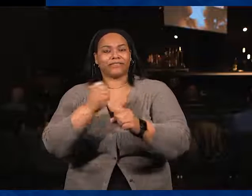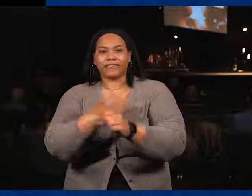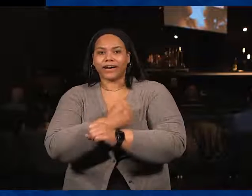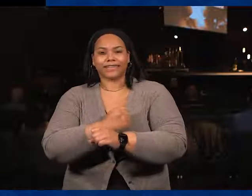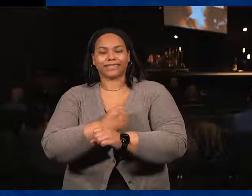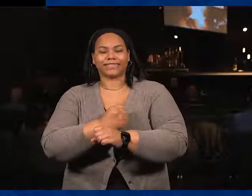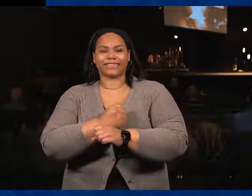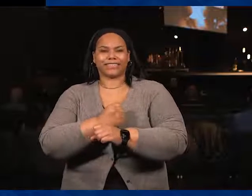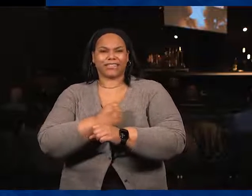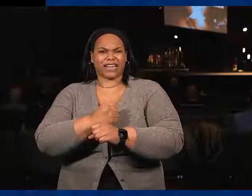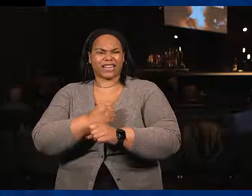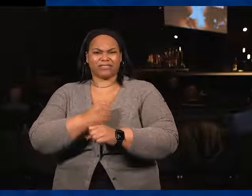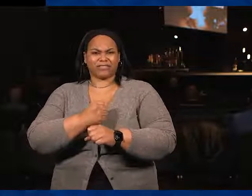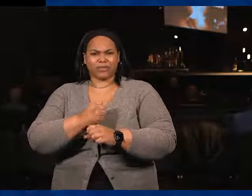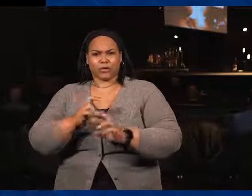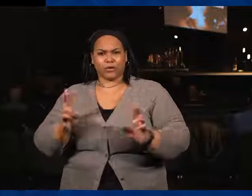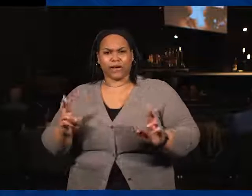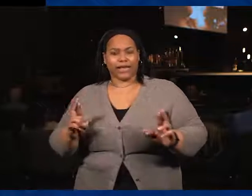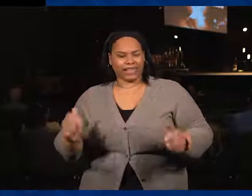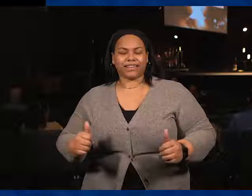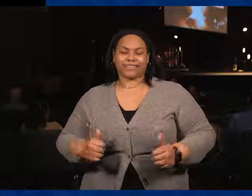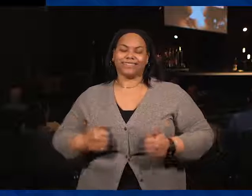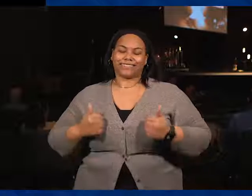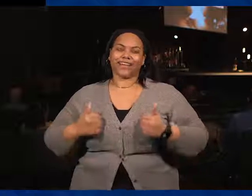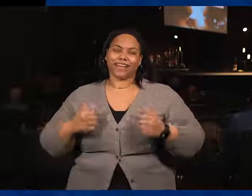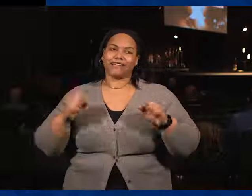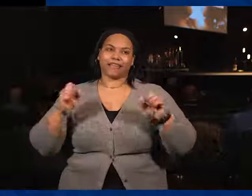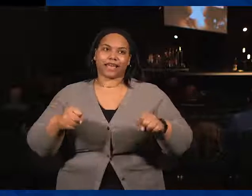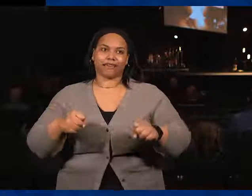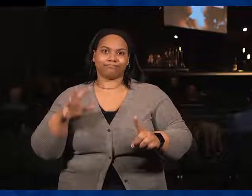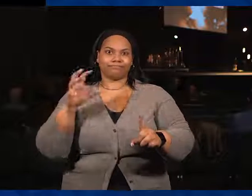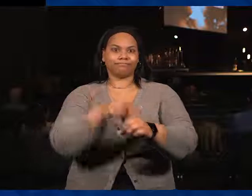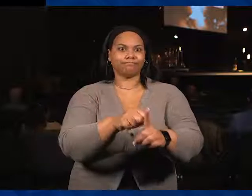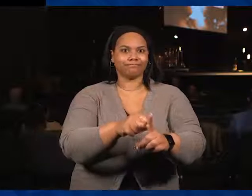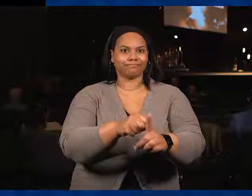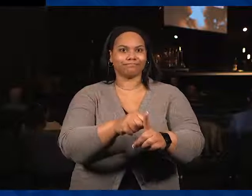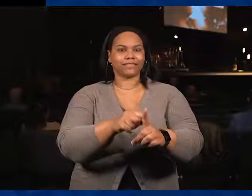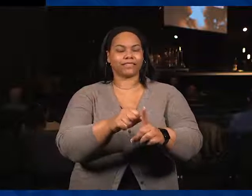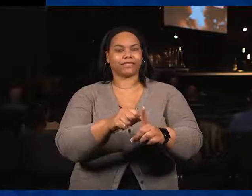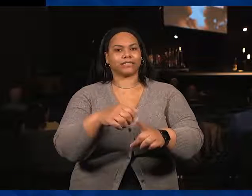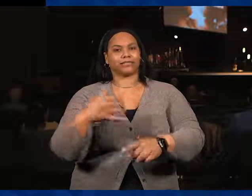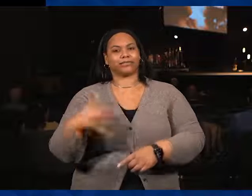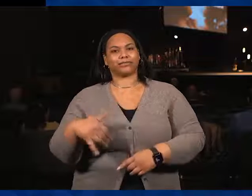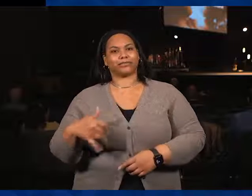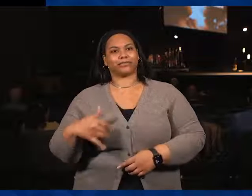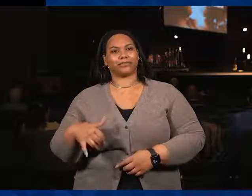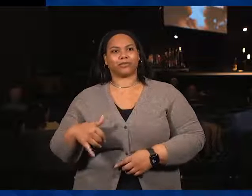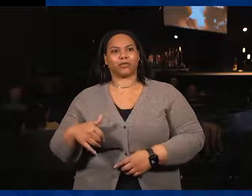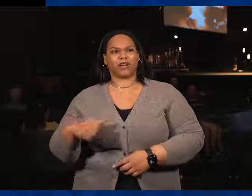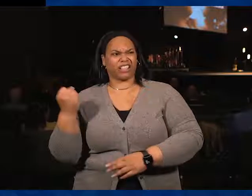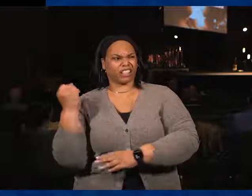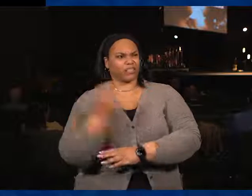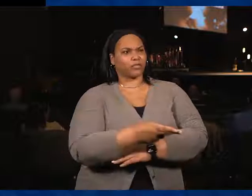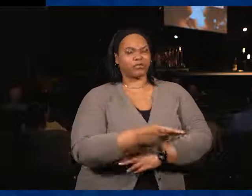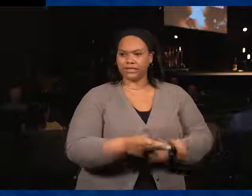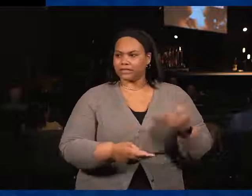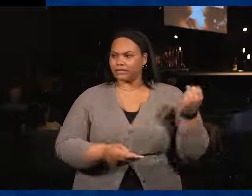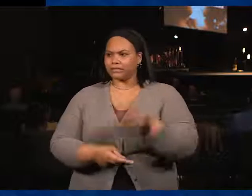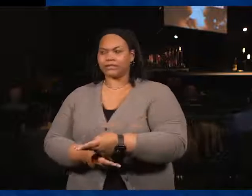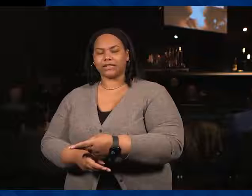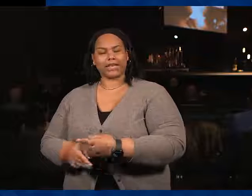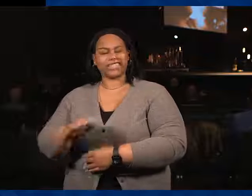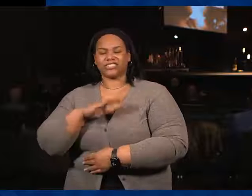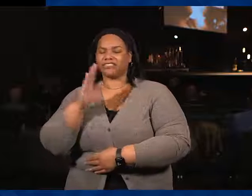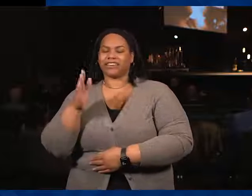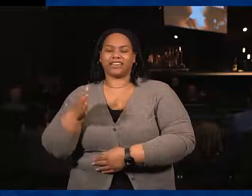in your forecast, that life has a way of catching you off guard or throwing some things at you that you never